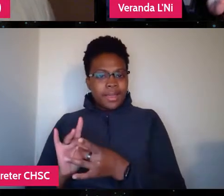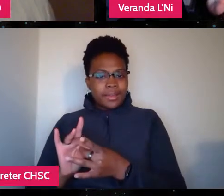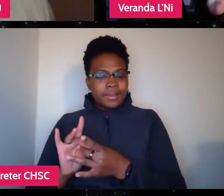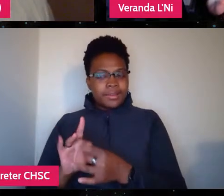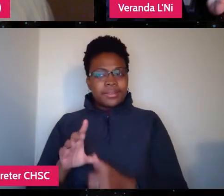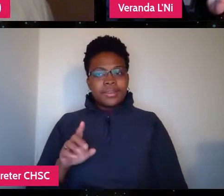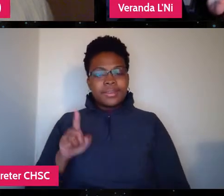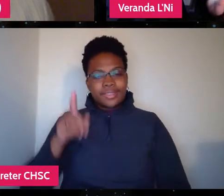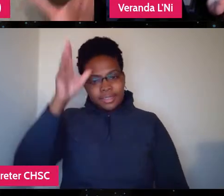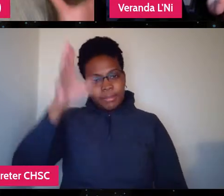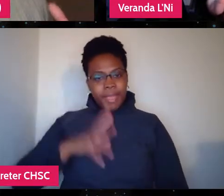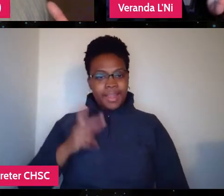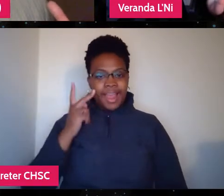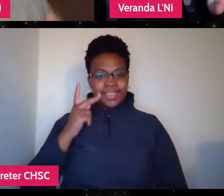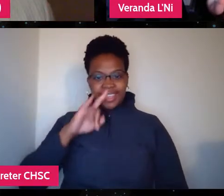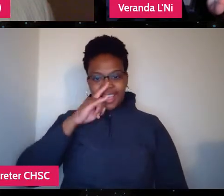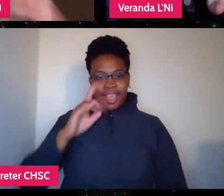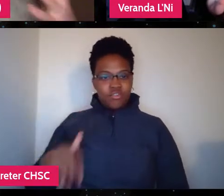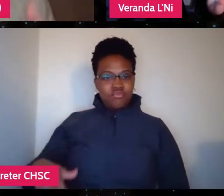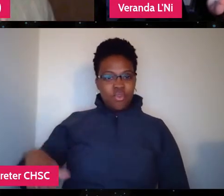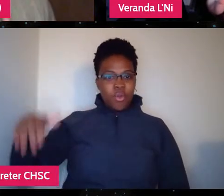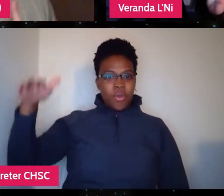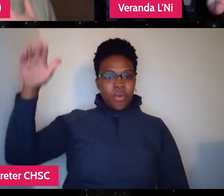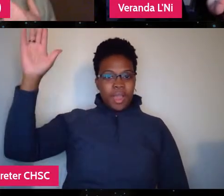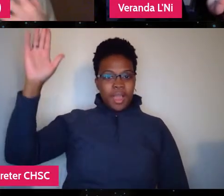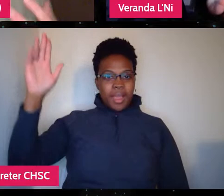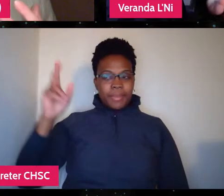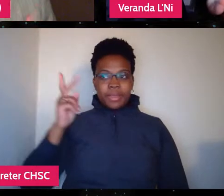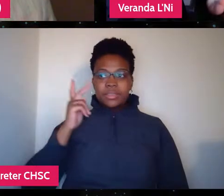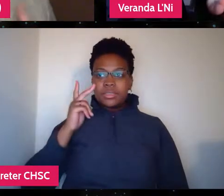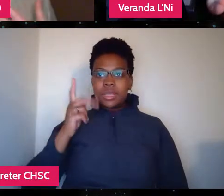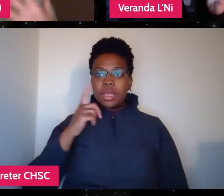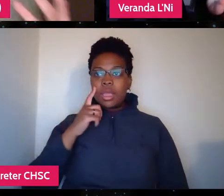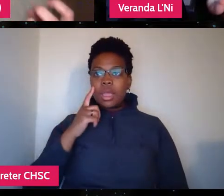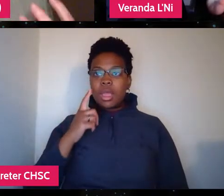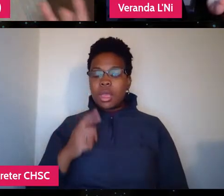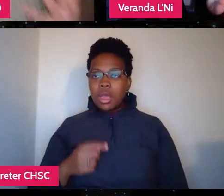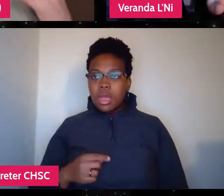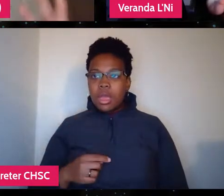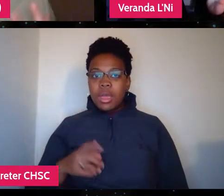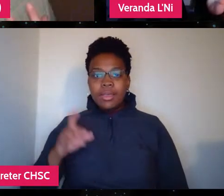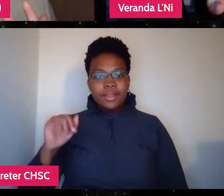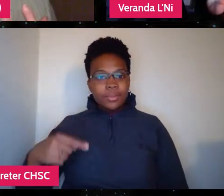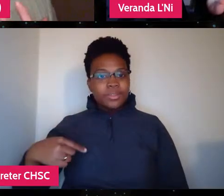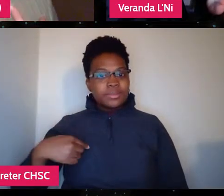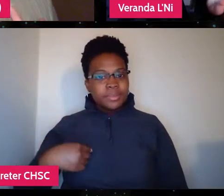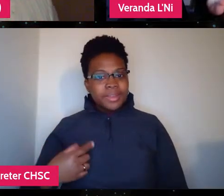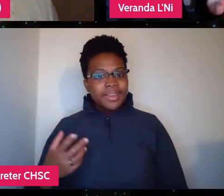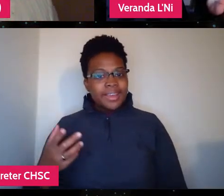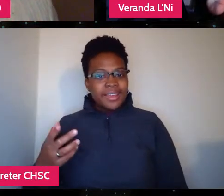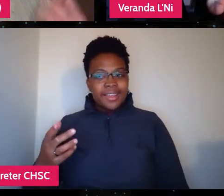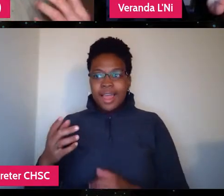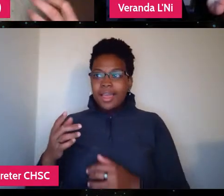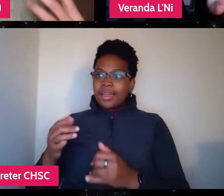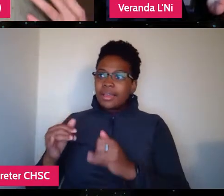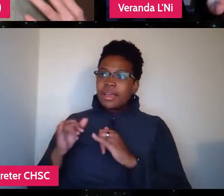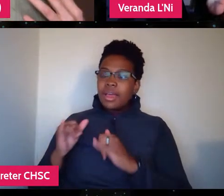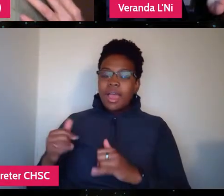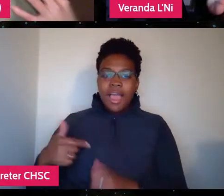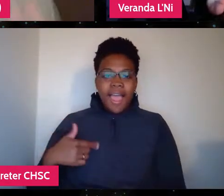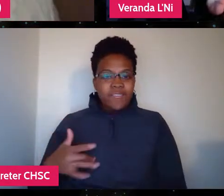had seen, as a kid, like growing up. And he was me, I felt